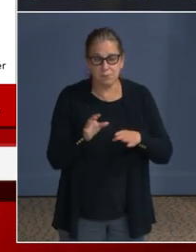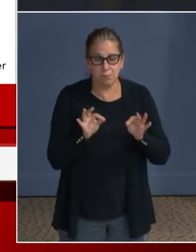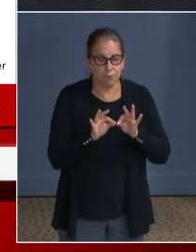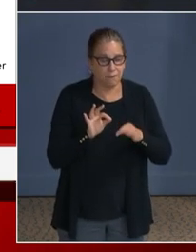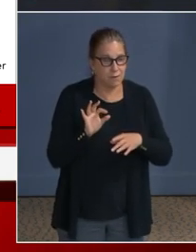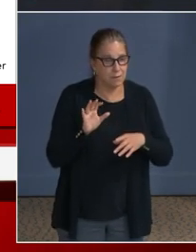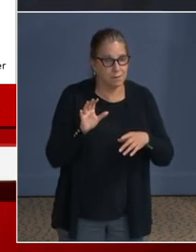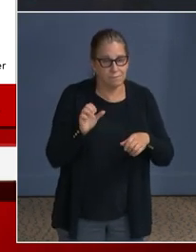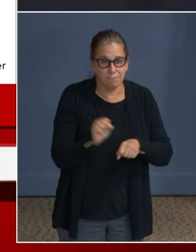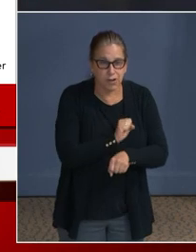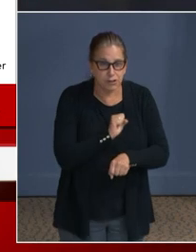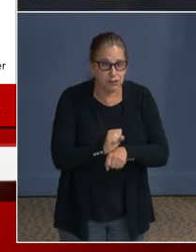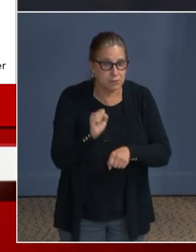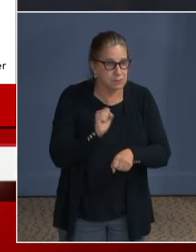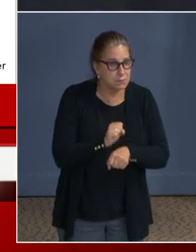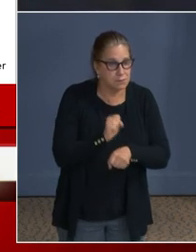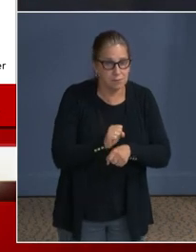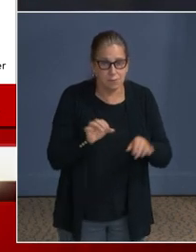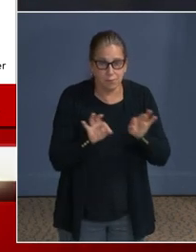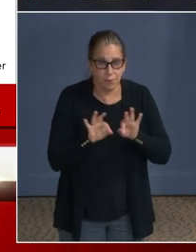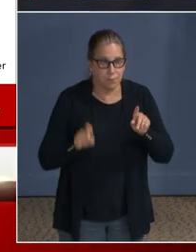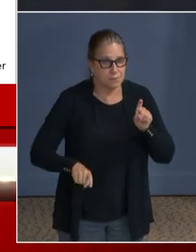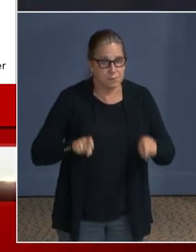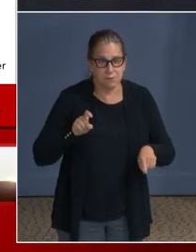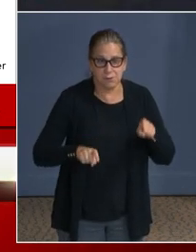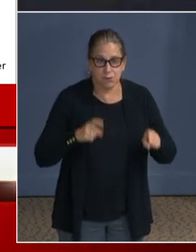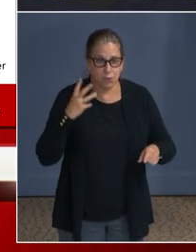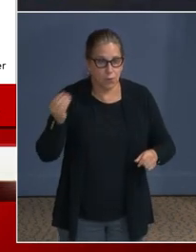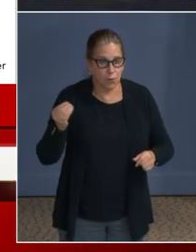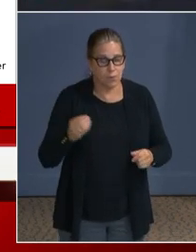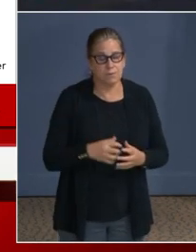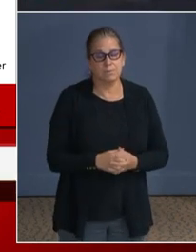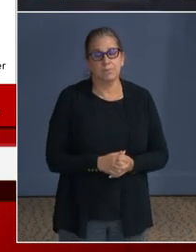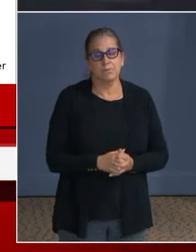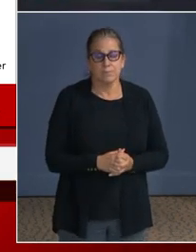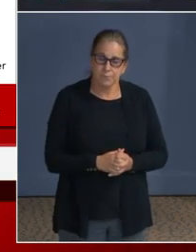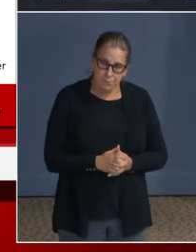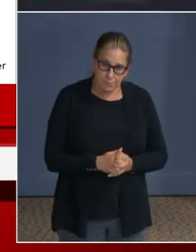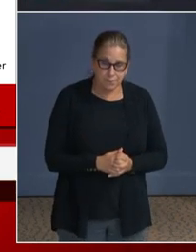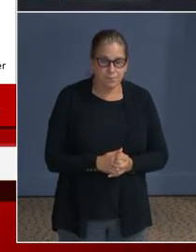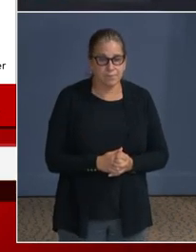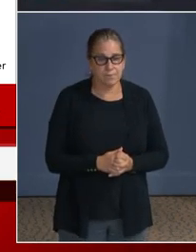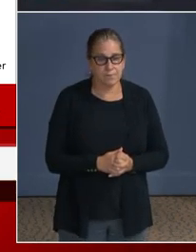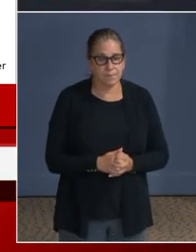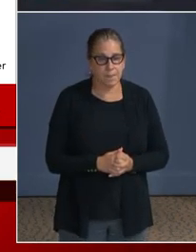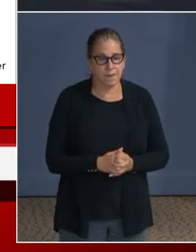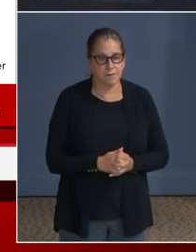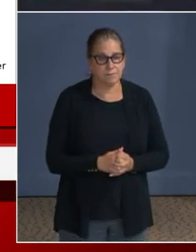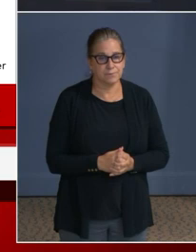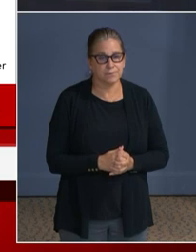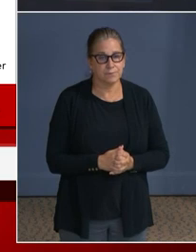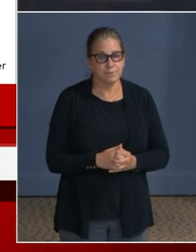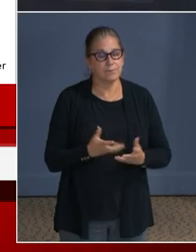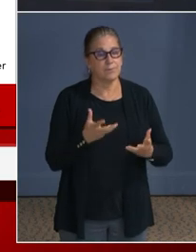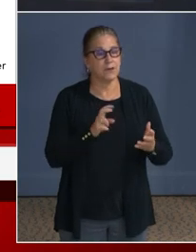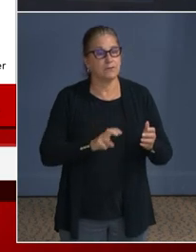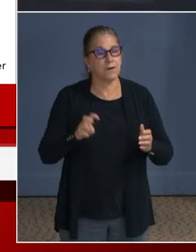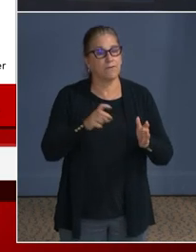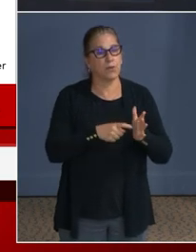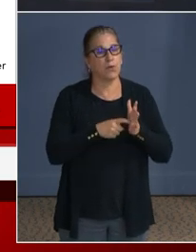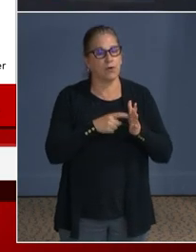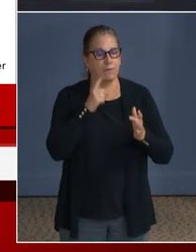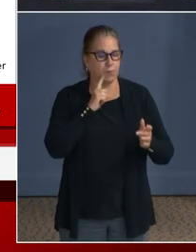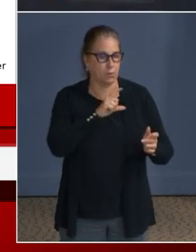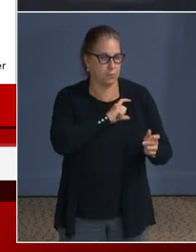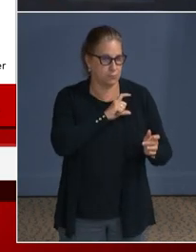care for minors, elderly, or dependents, and travel required for law enforcement or court order. Again,